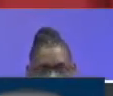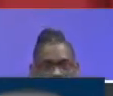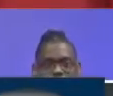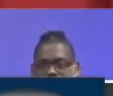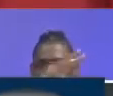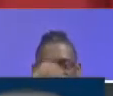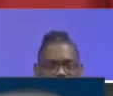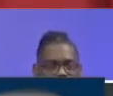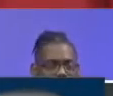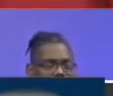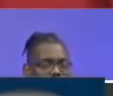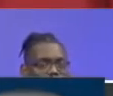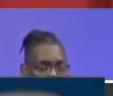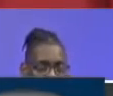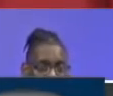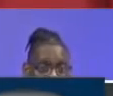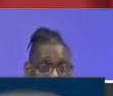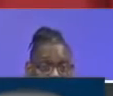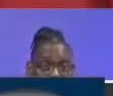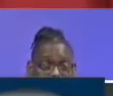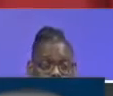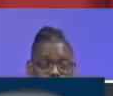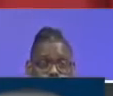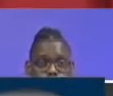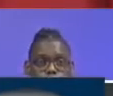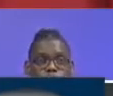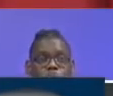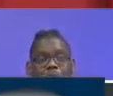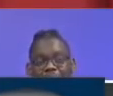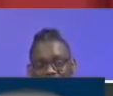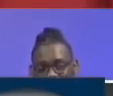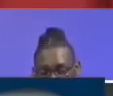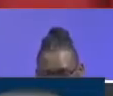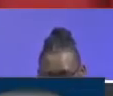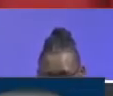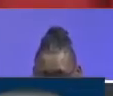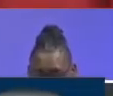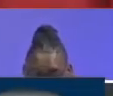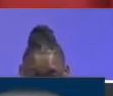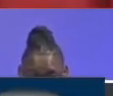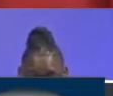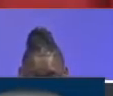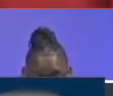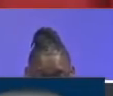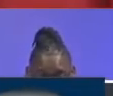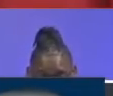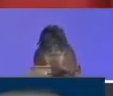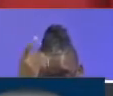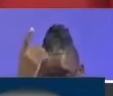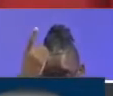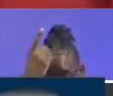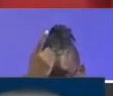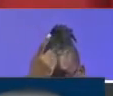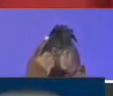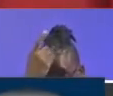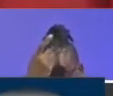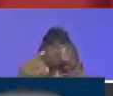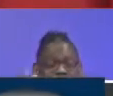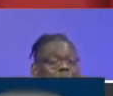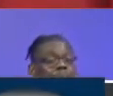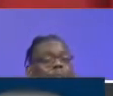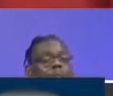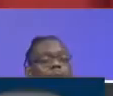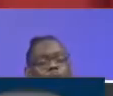for certain dangerous infectious diseases or infectious diseases, because there may be more than just the